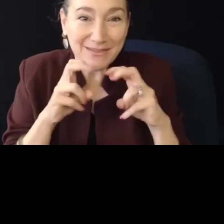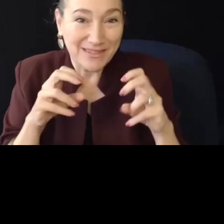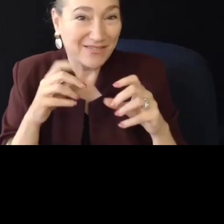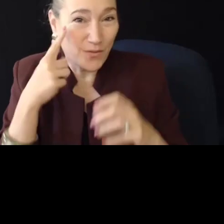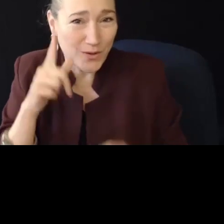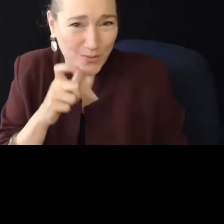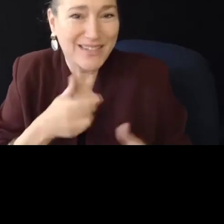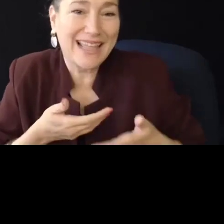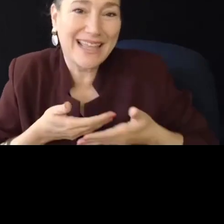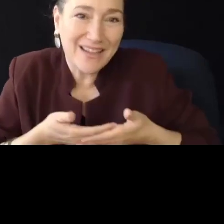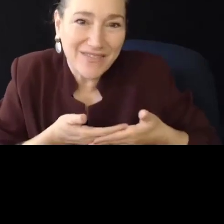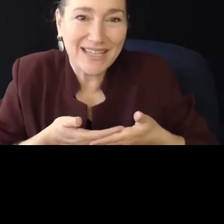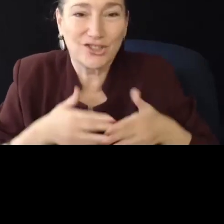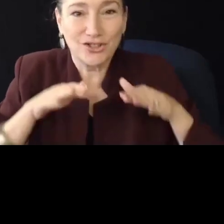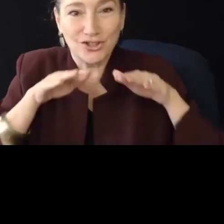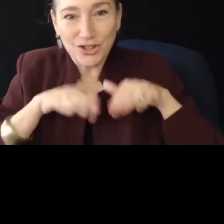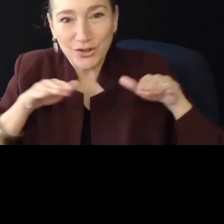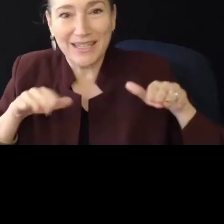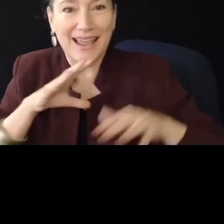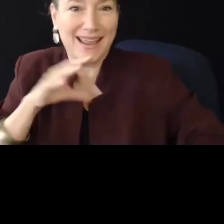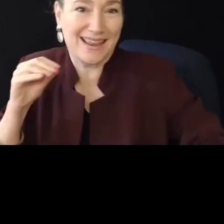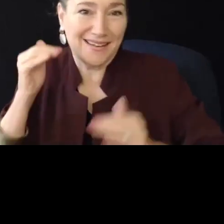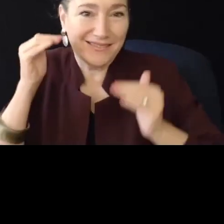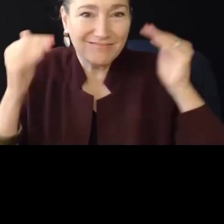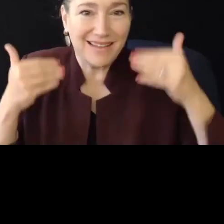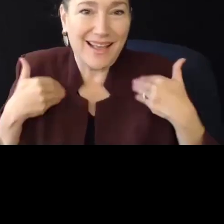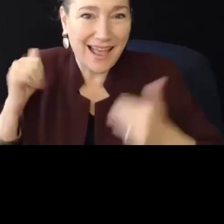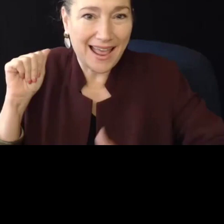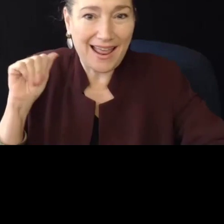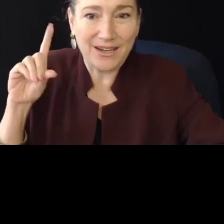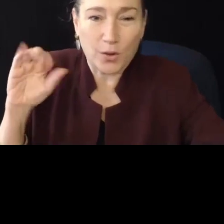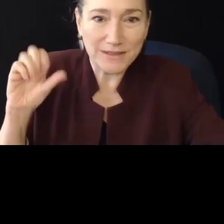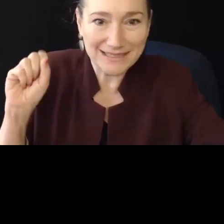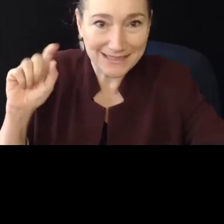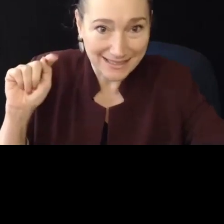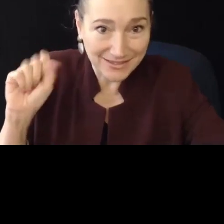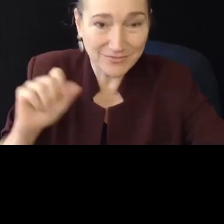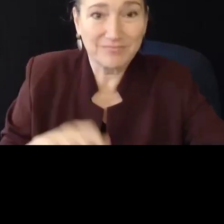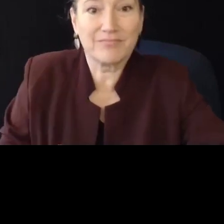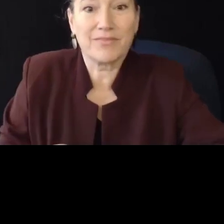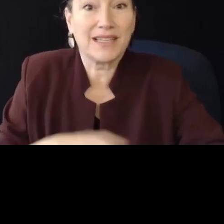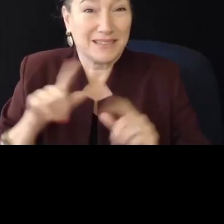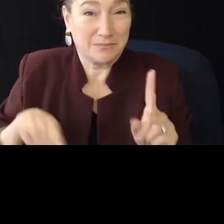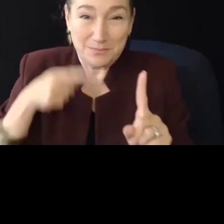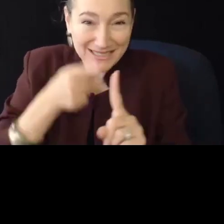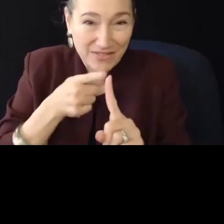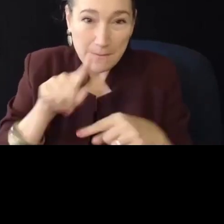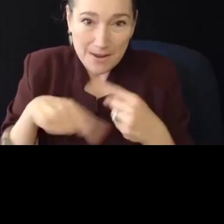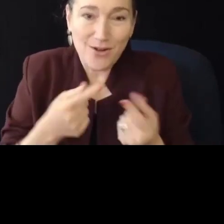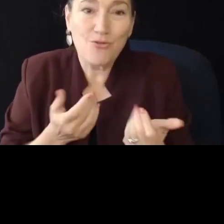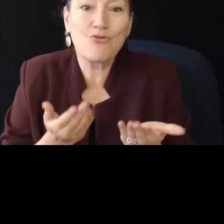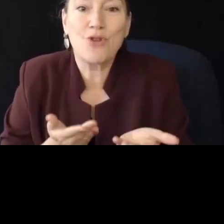And the topic of discussion is hearing assessment in infants, children,